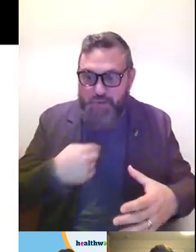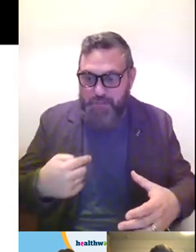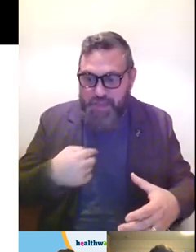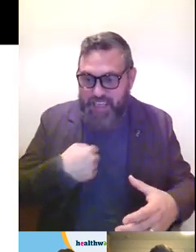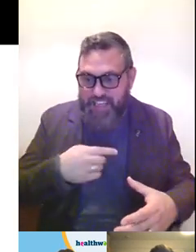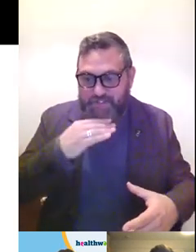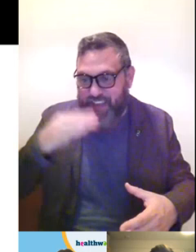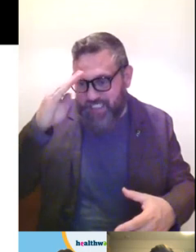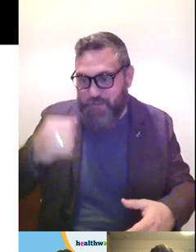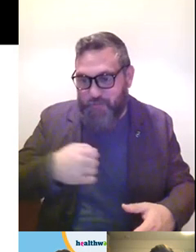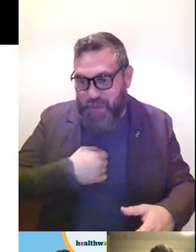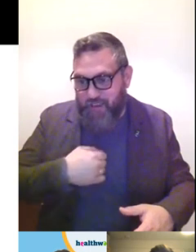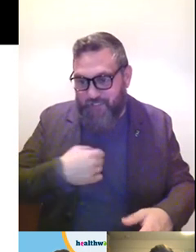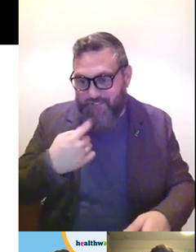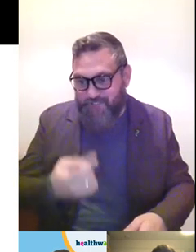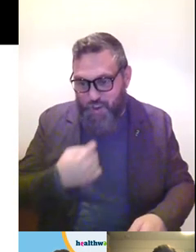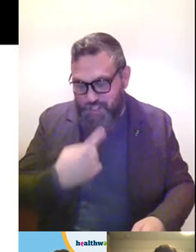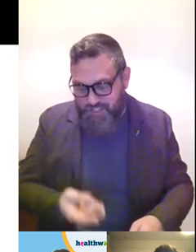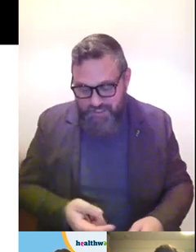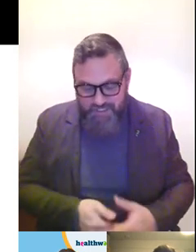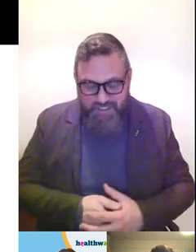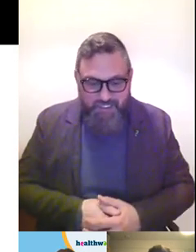voice? Never a good sign.